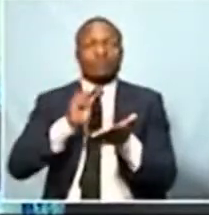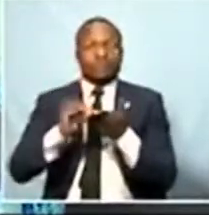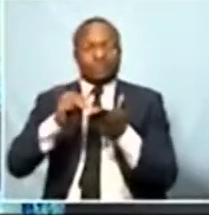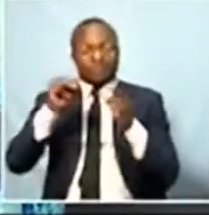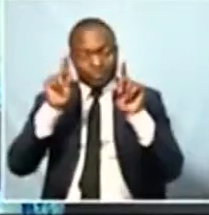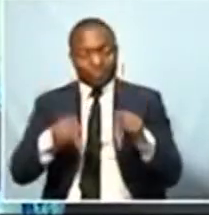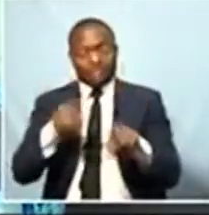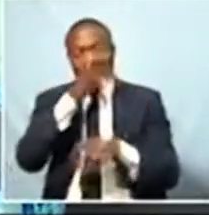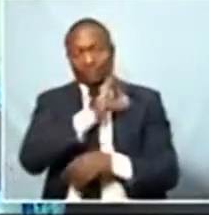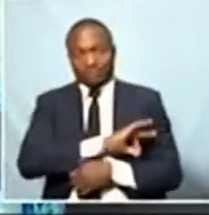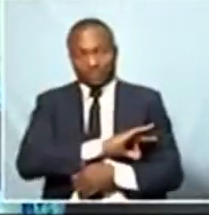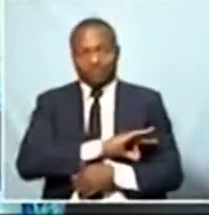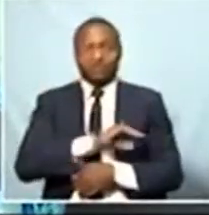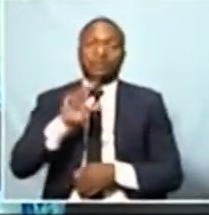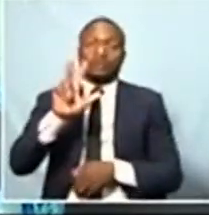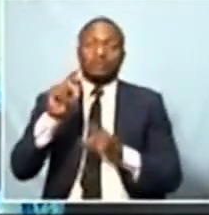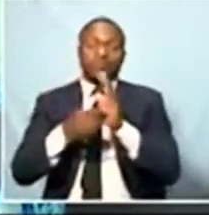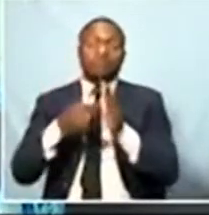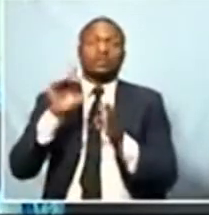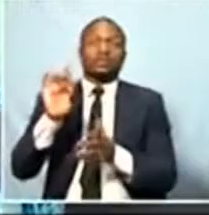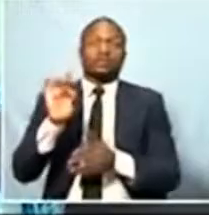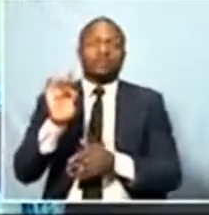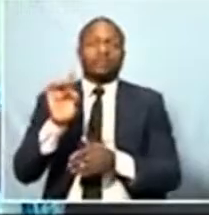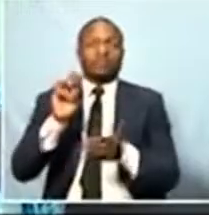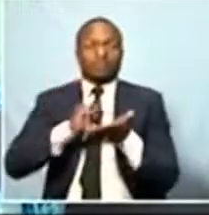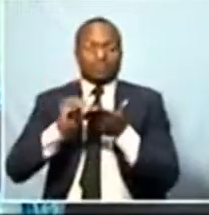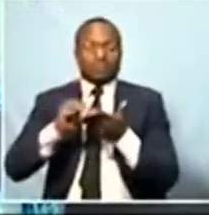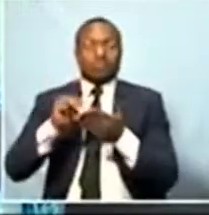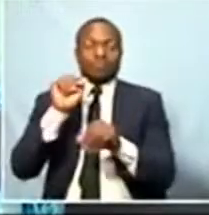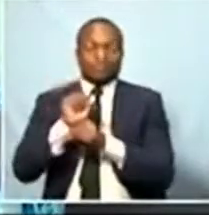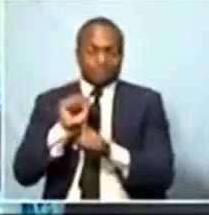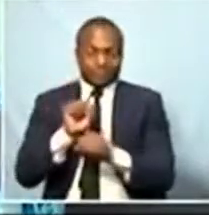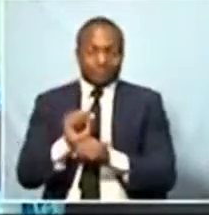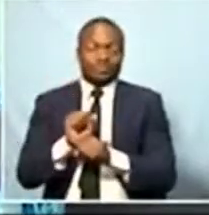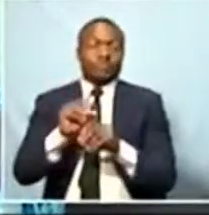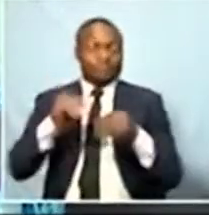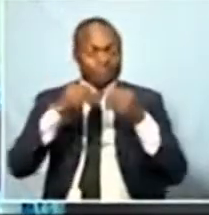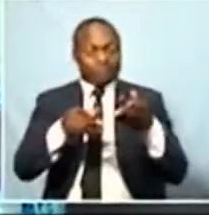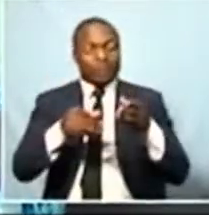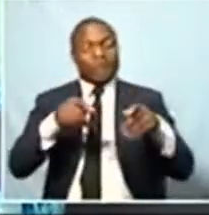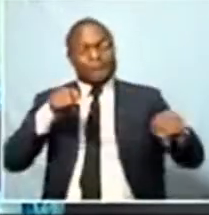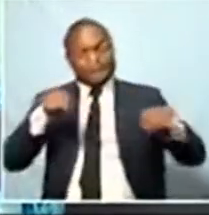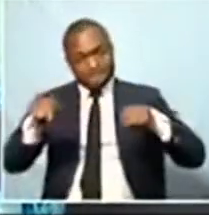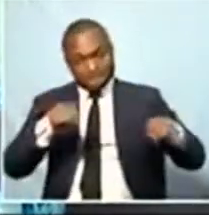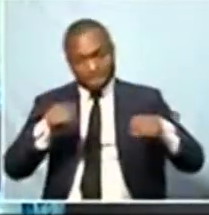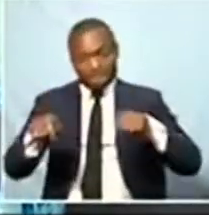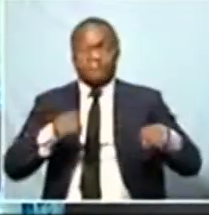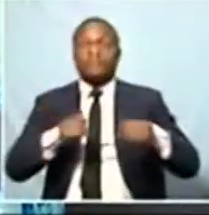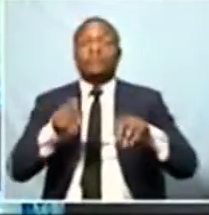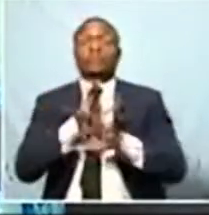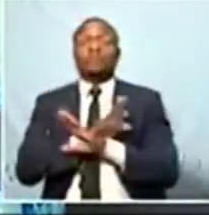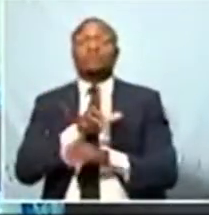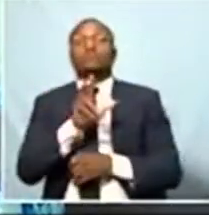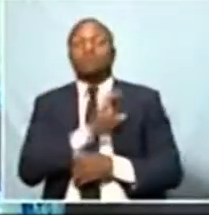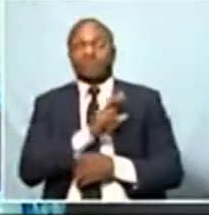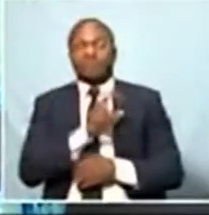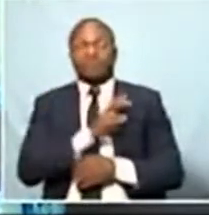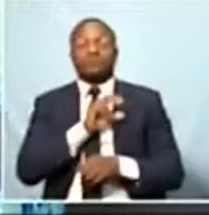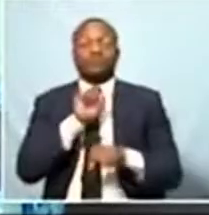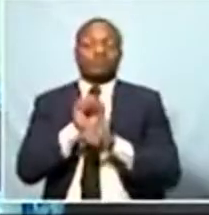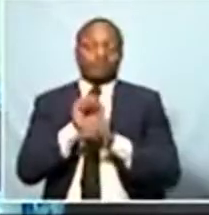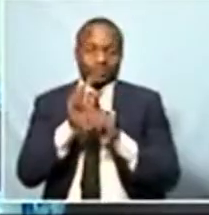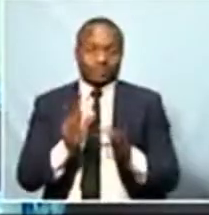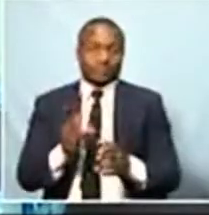salaries and 3.8 million for general operations aimed at providing supervision to the Zambia Police Service workforce so as